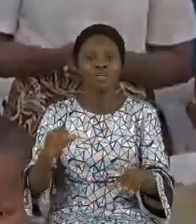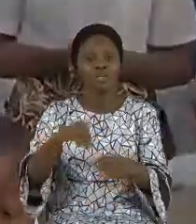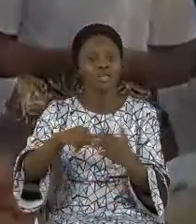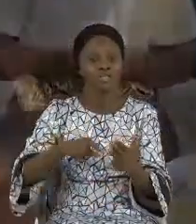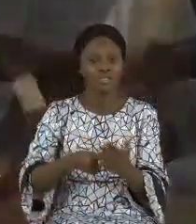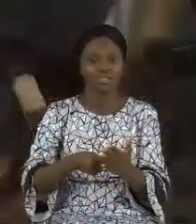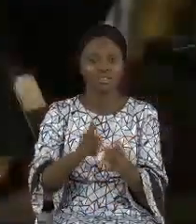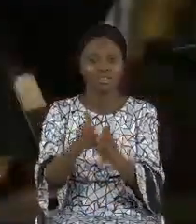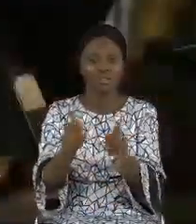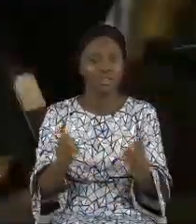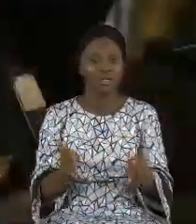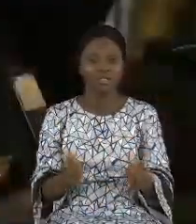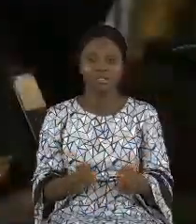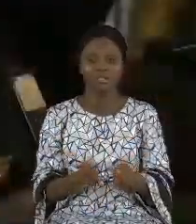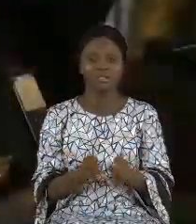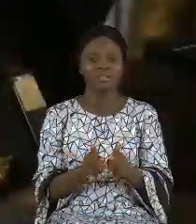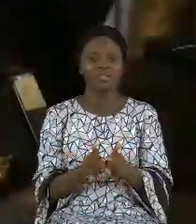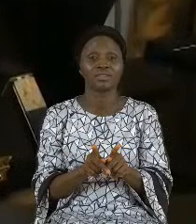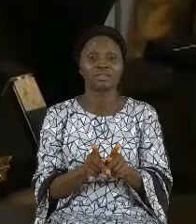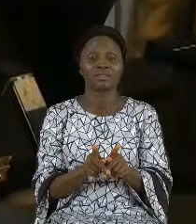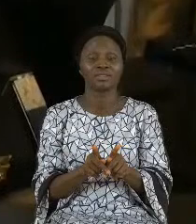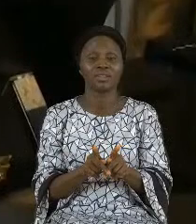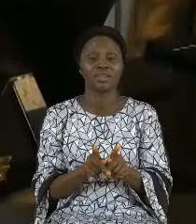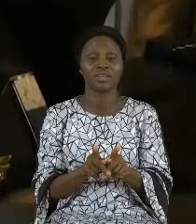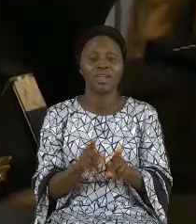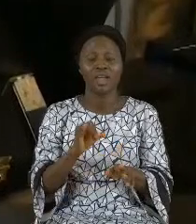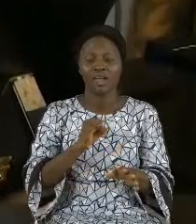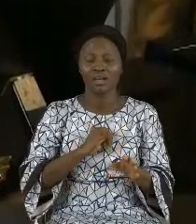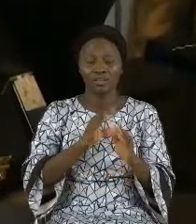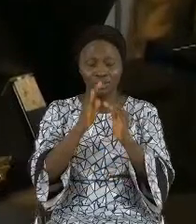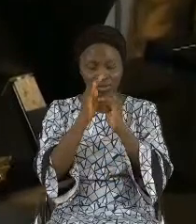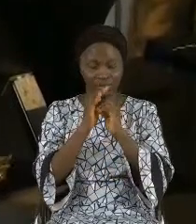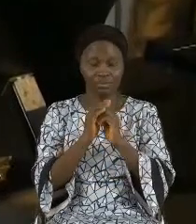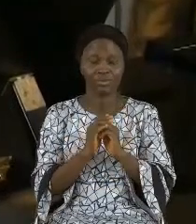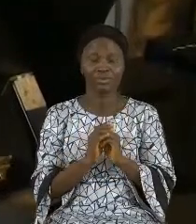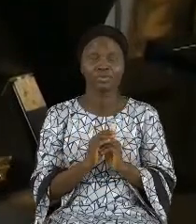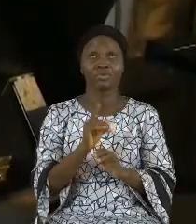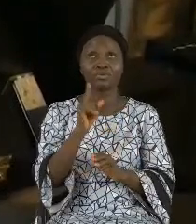this place. I worship you.